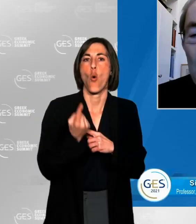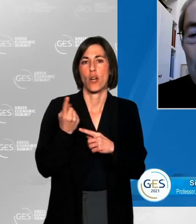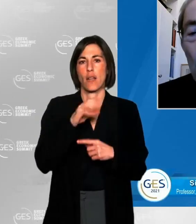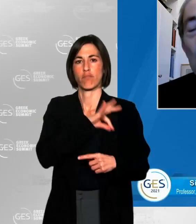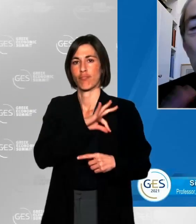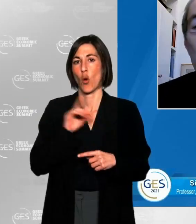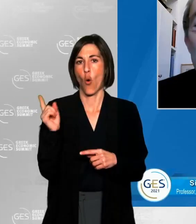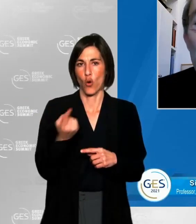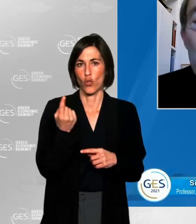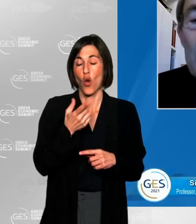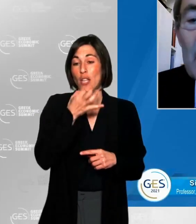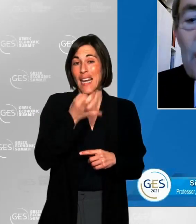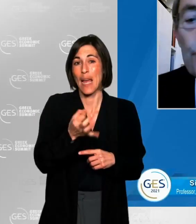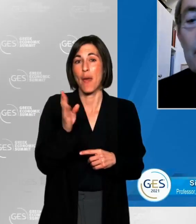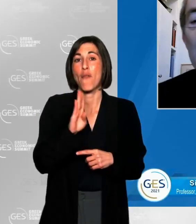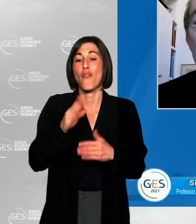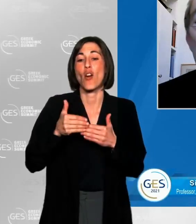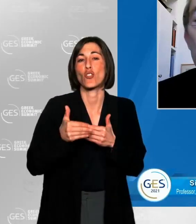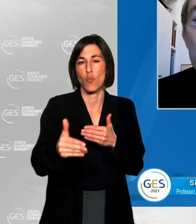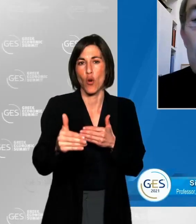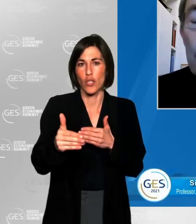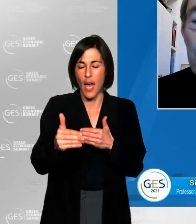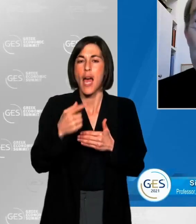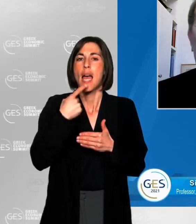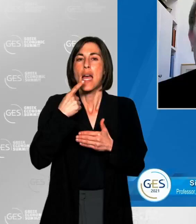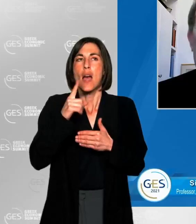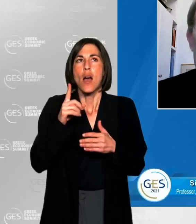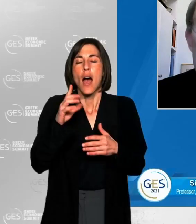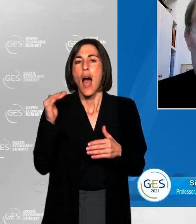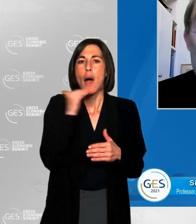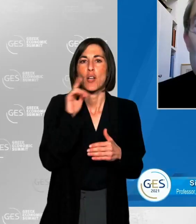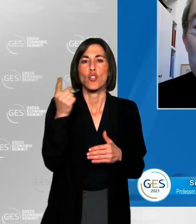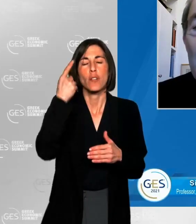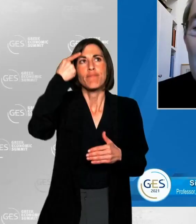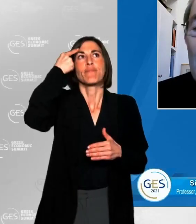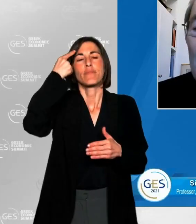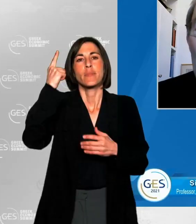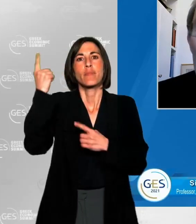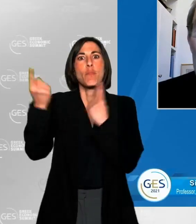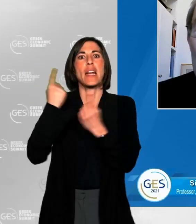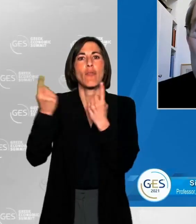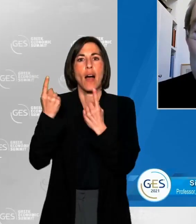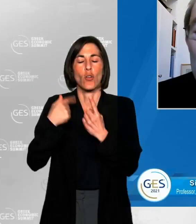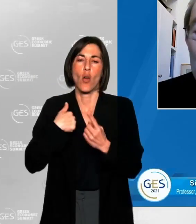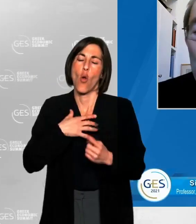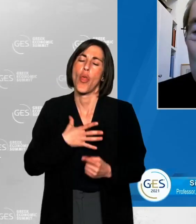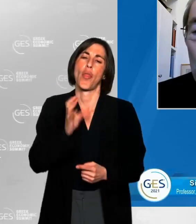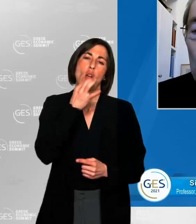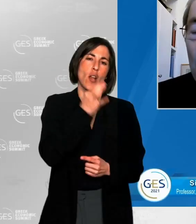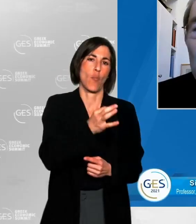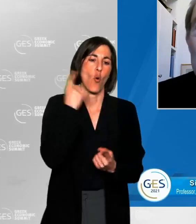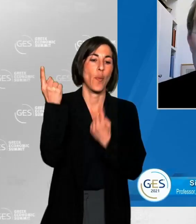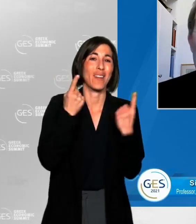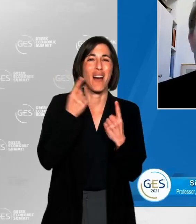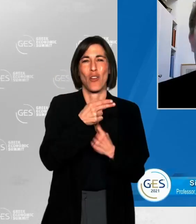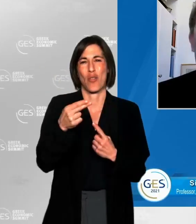issues. However, I'm not going to address environmental issues, mainly because of limitations on time. And I'm going